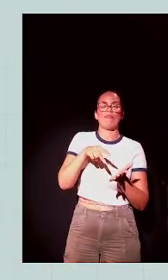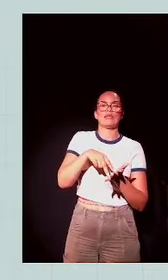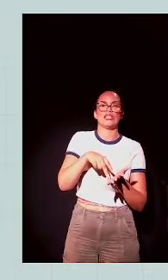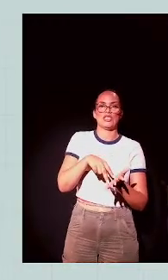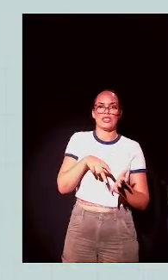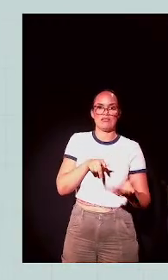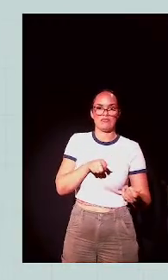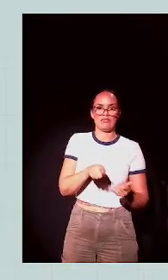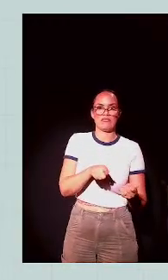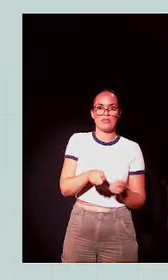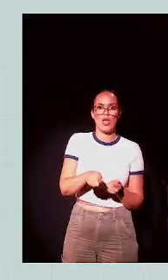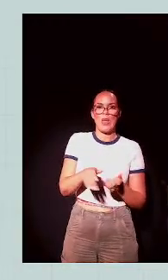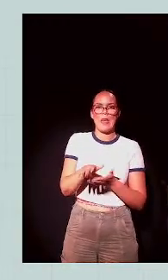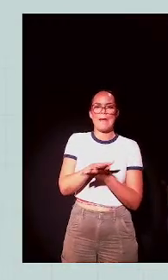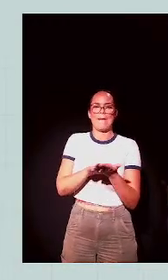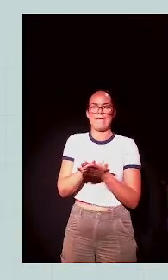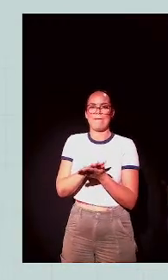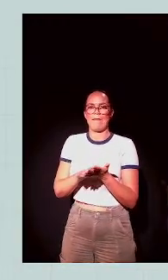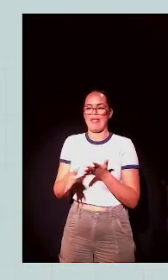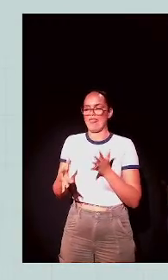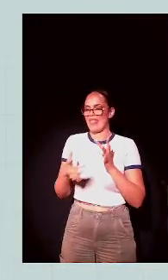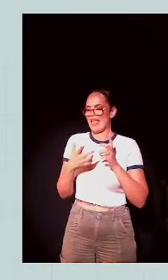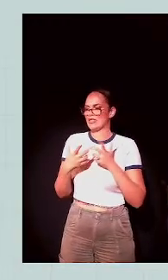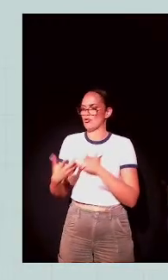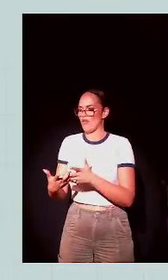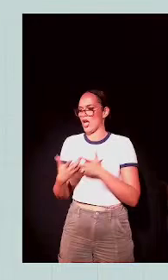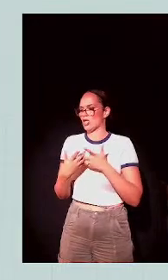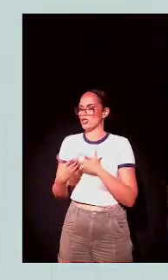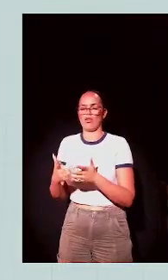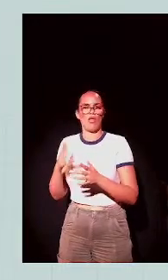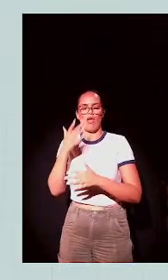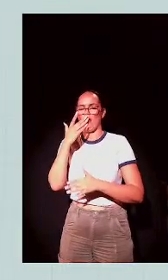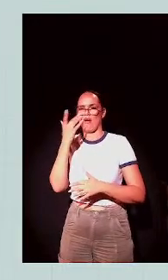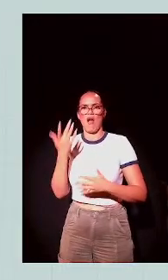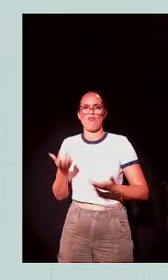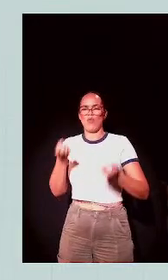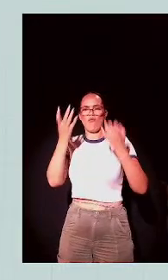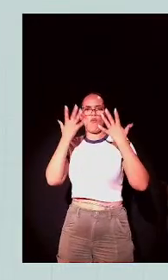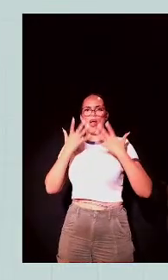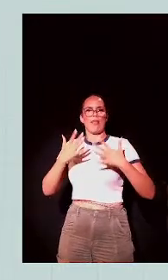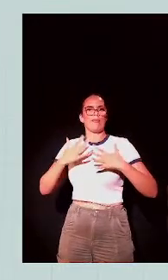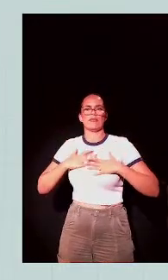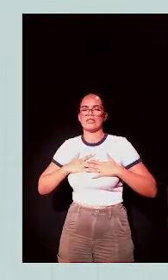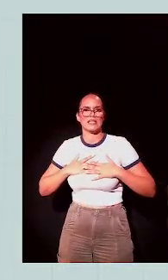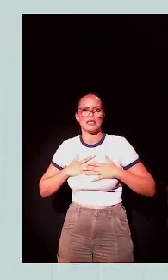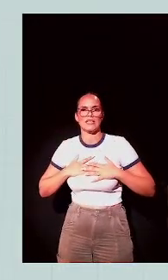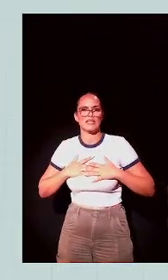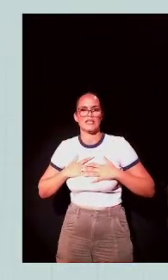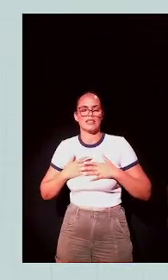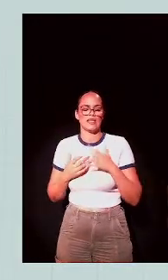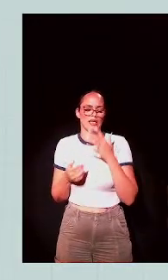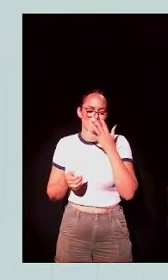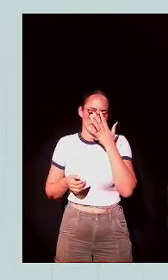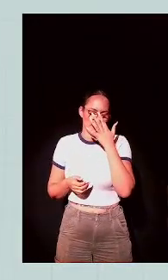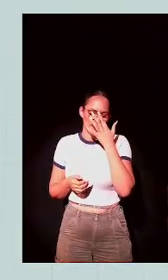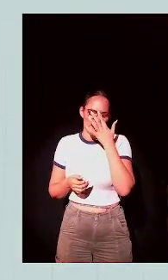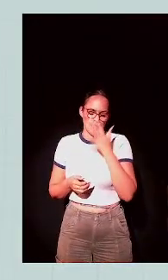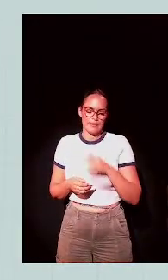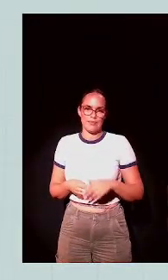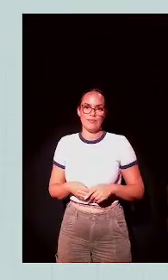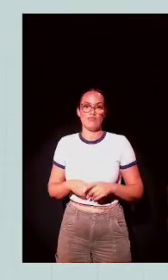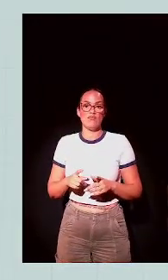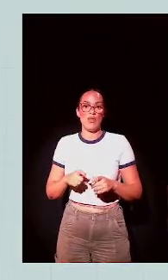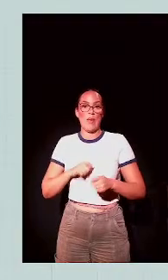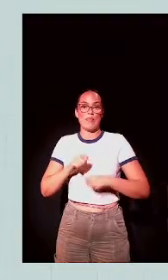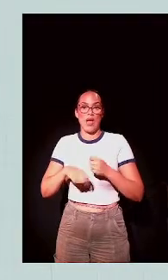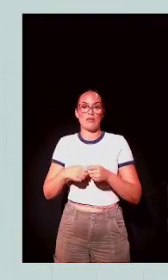isn't overwhelming me. It's offsetting some of the interaction in time, so it becomes